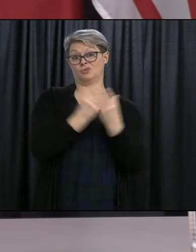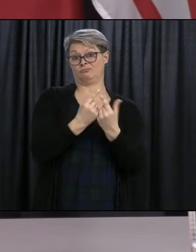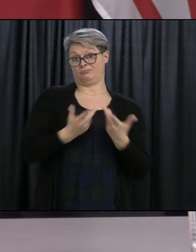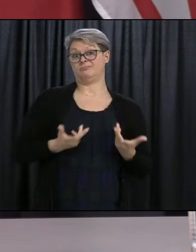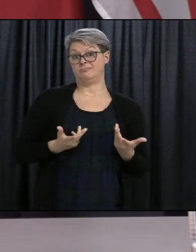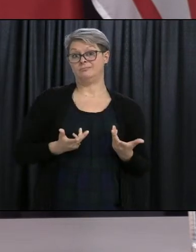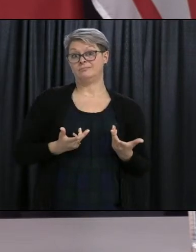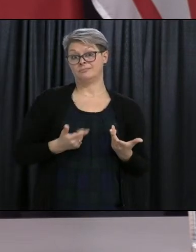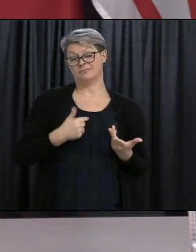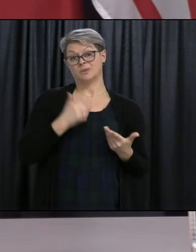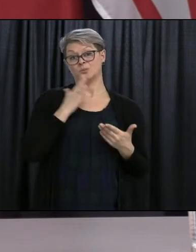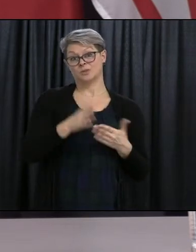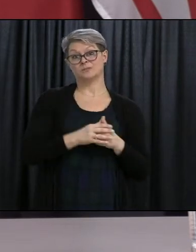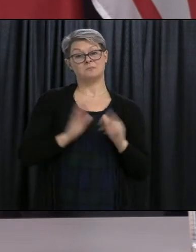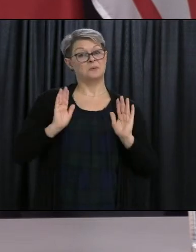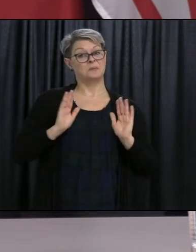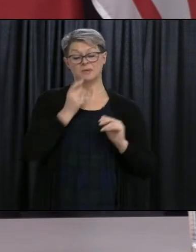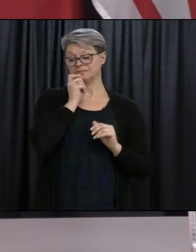be.